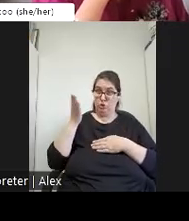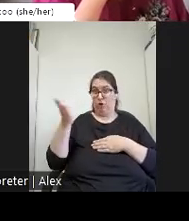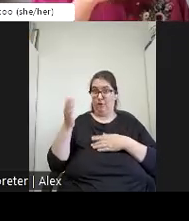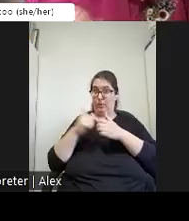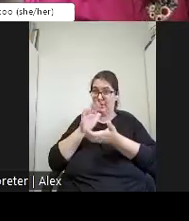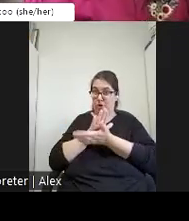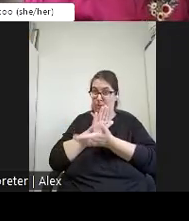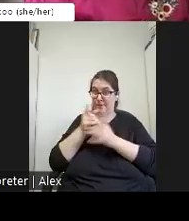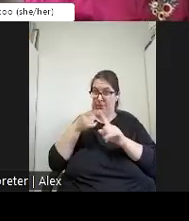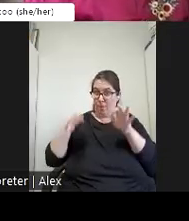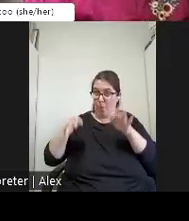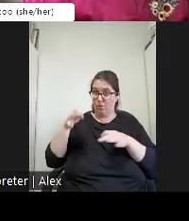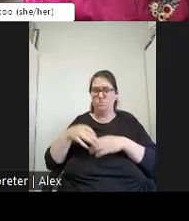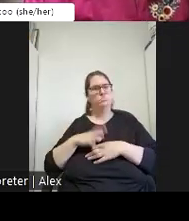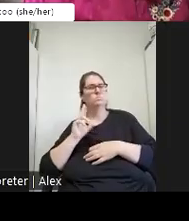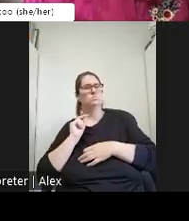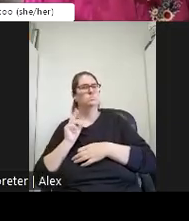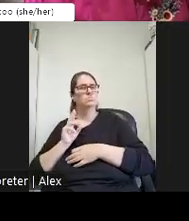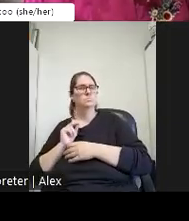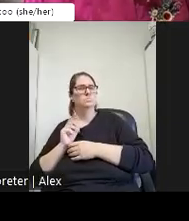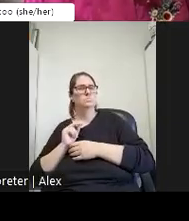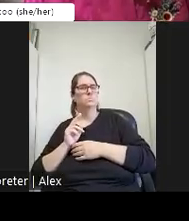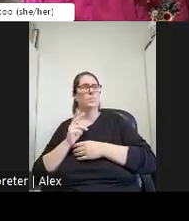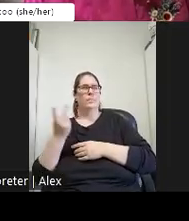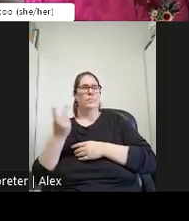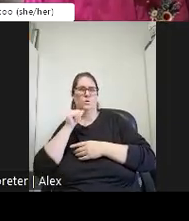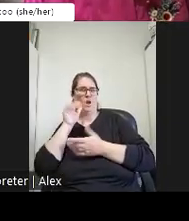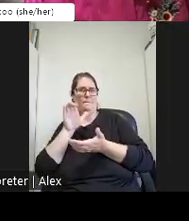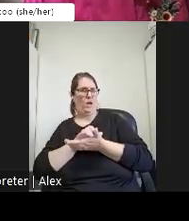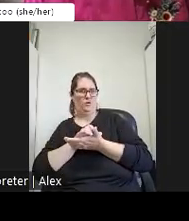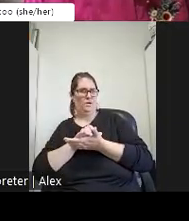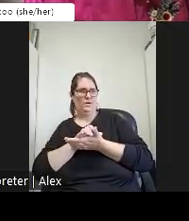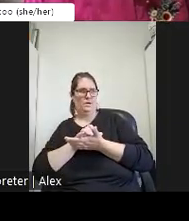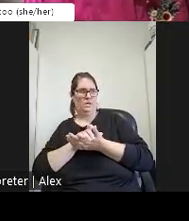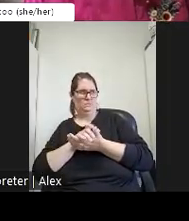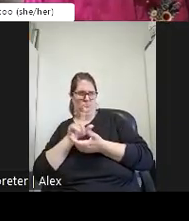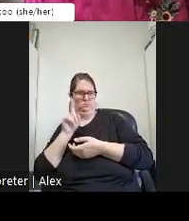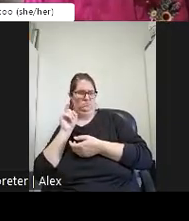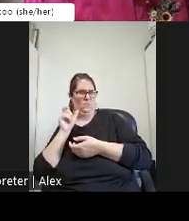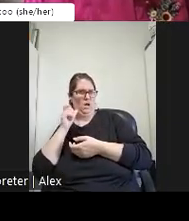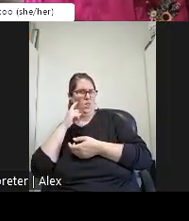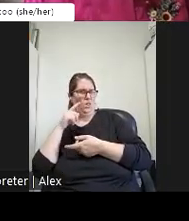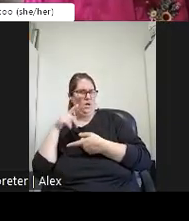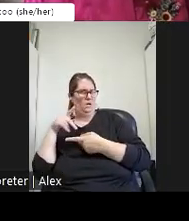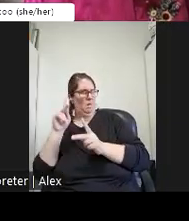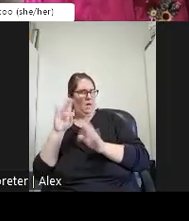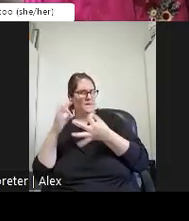documents? No, since we aren't married, I didn't think that there was anything that I could do in family court.